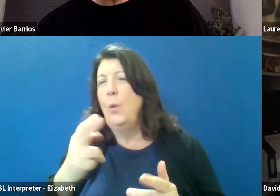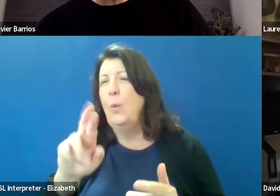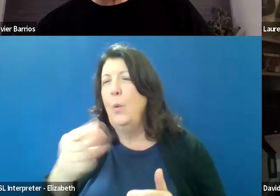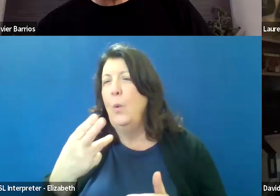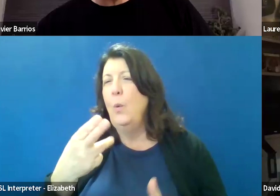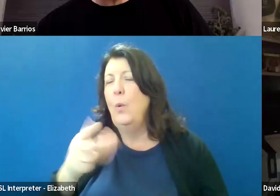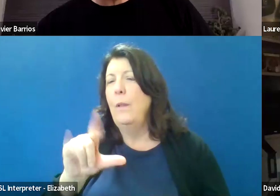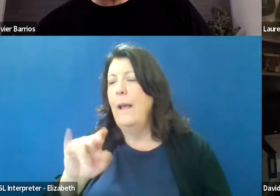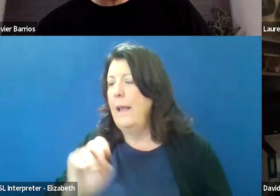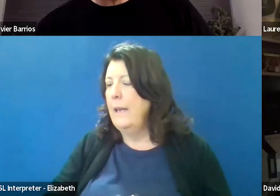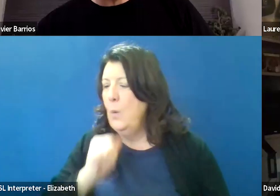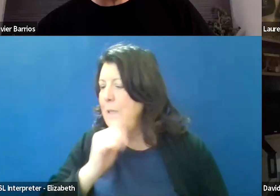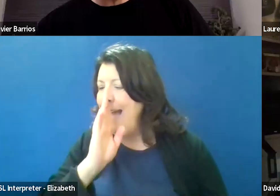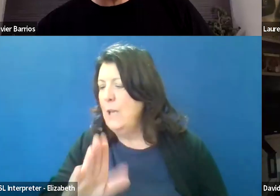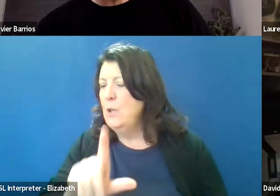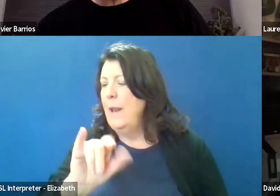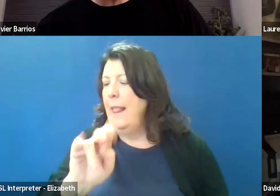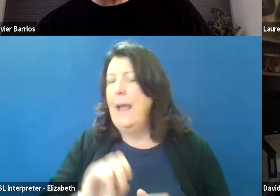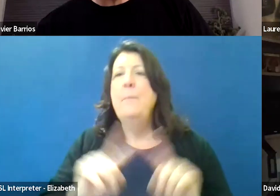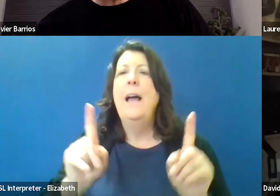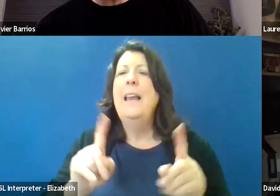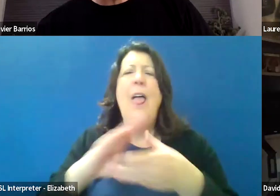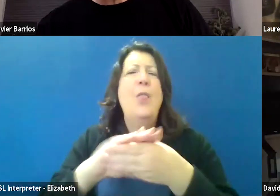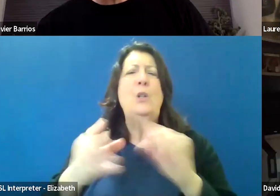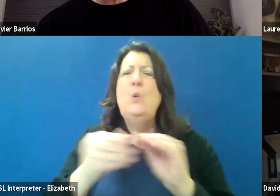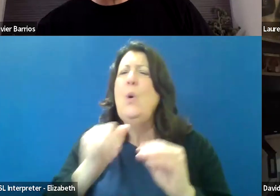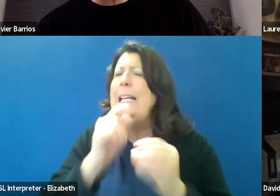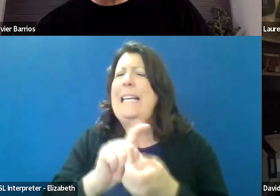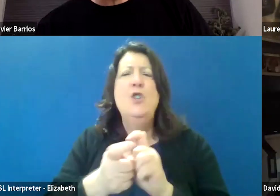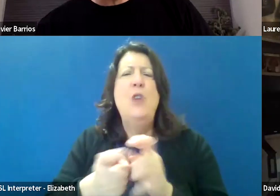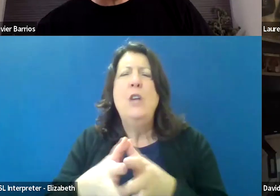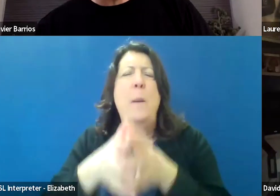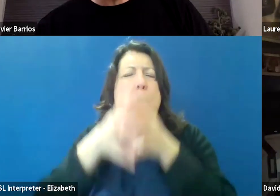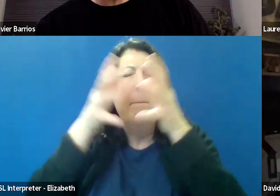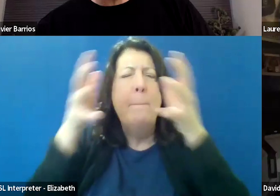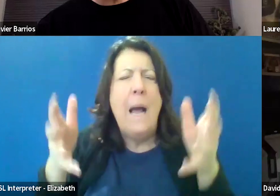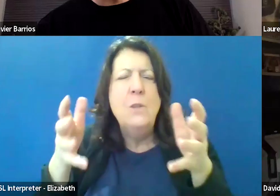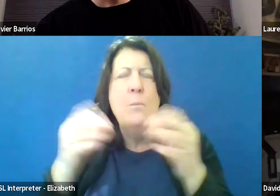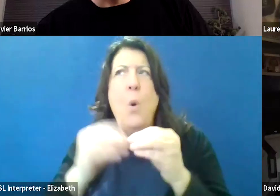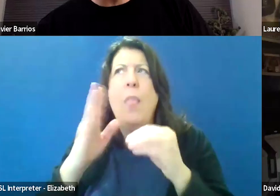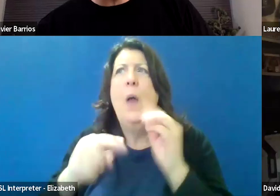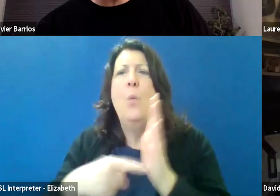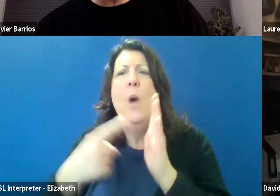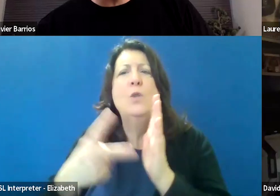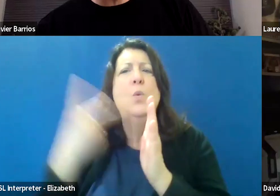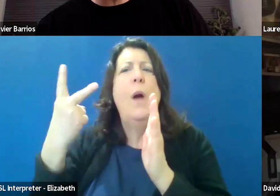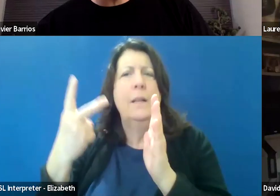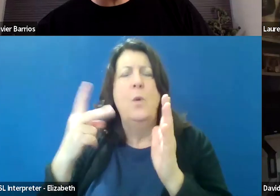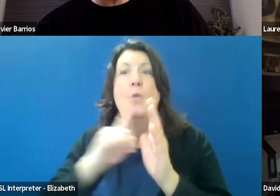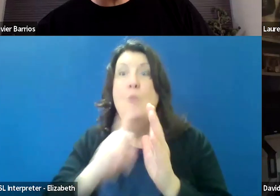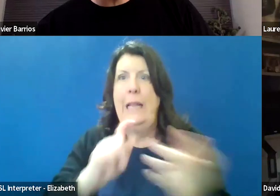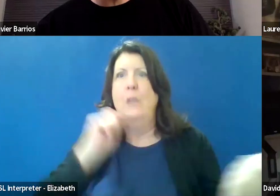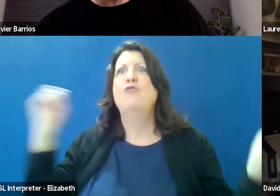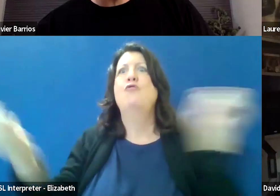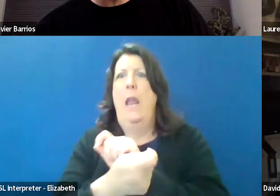but the story didn't change tectonically more than once or twice, and mostly it was about